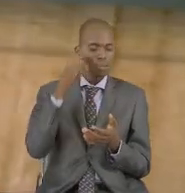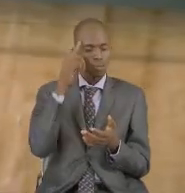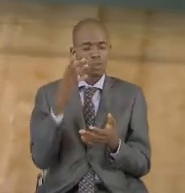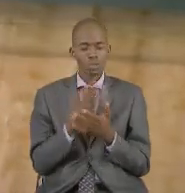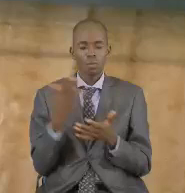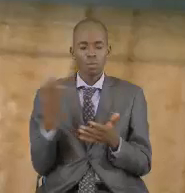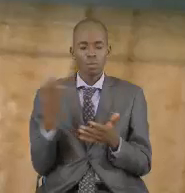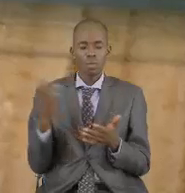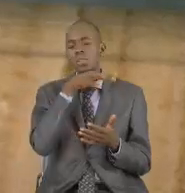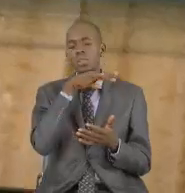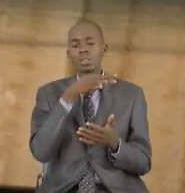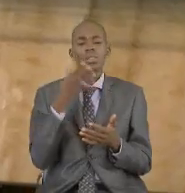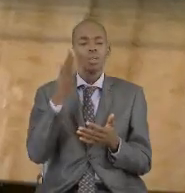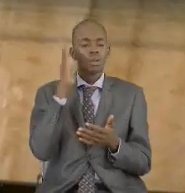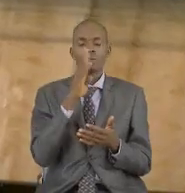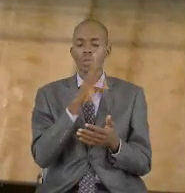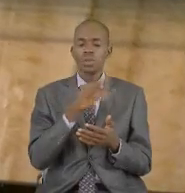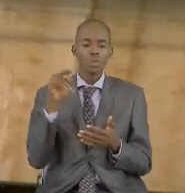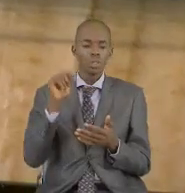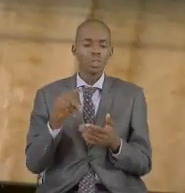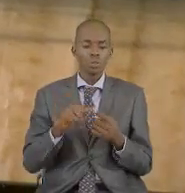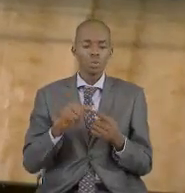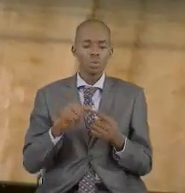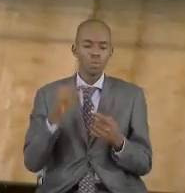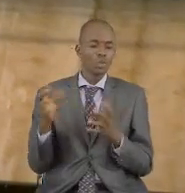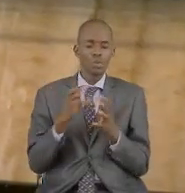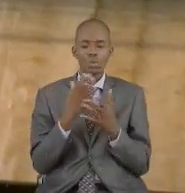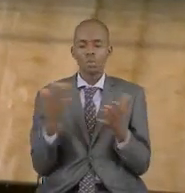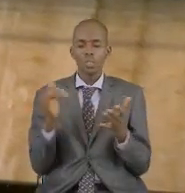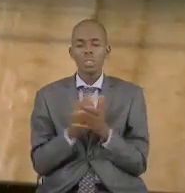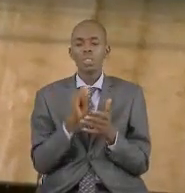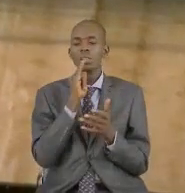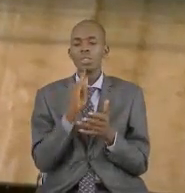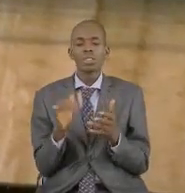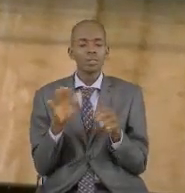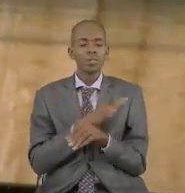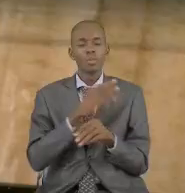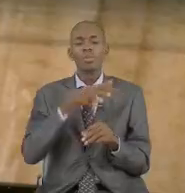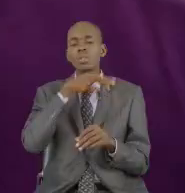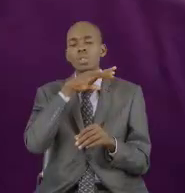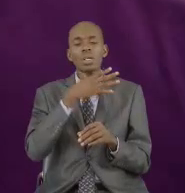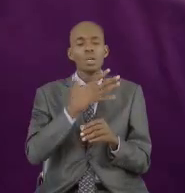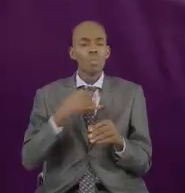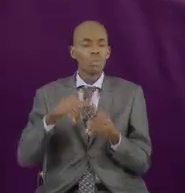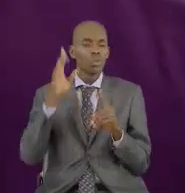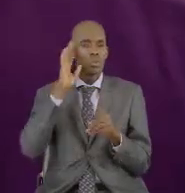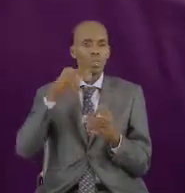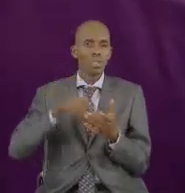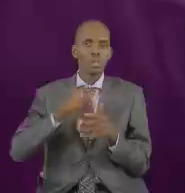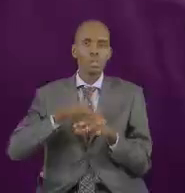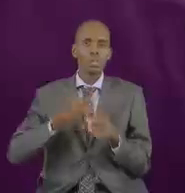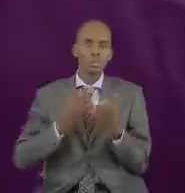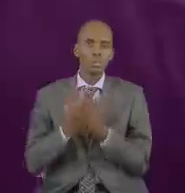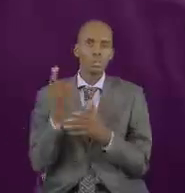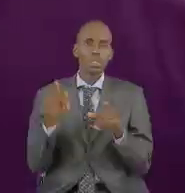for cowardly compromise. You'll be standing for the truth like Christ. Look at Matthew chapter